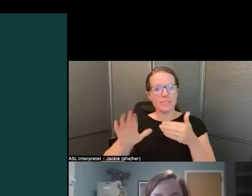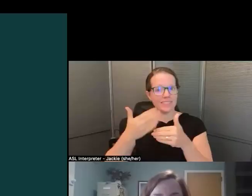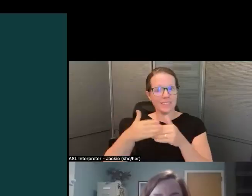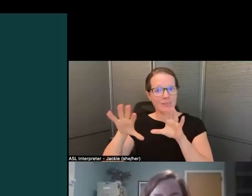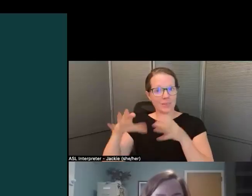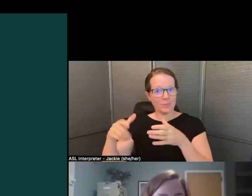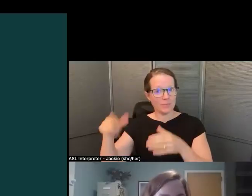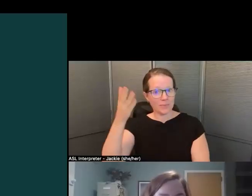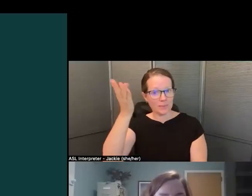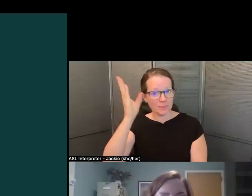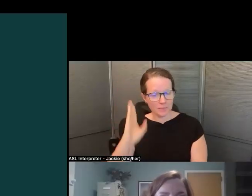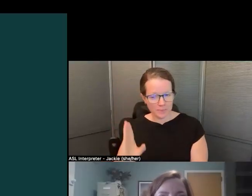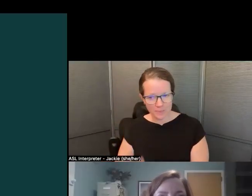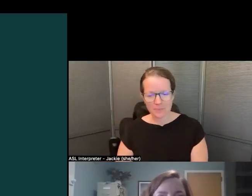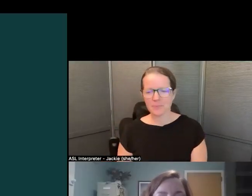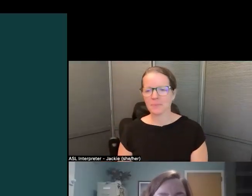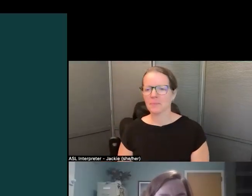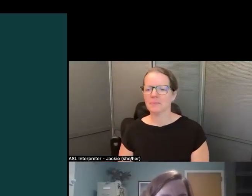speakers.